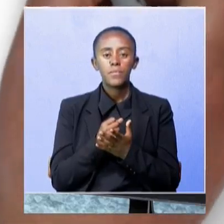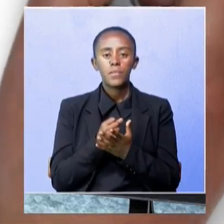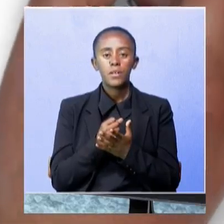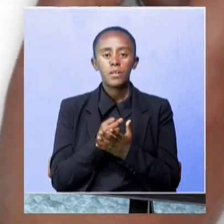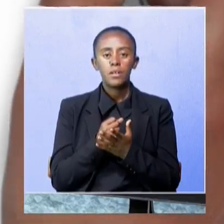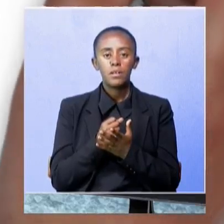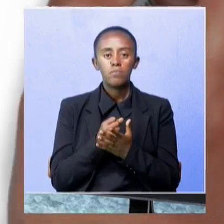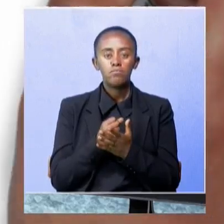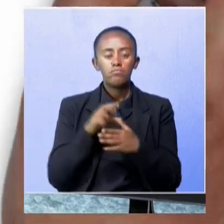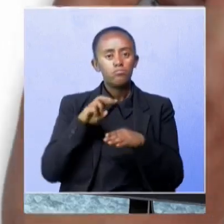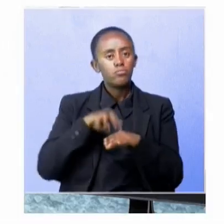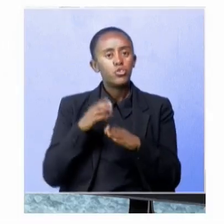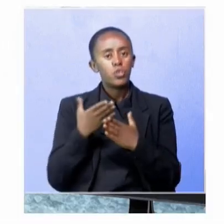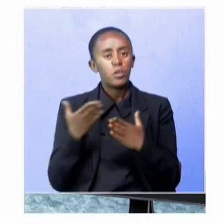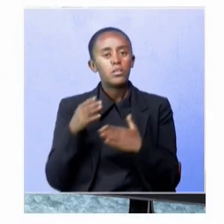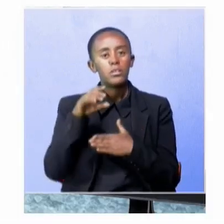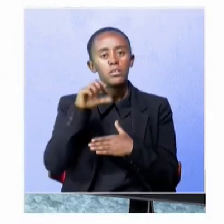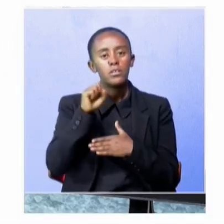seriously.